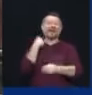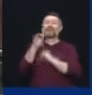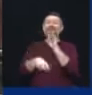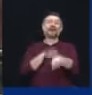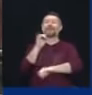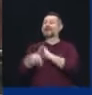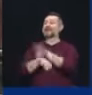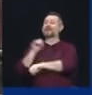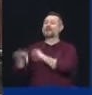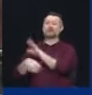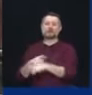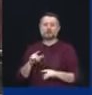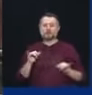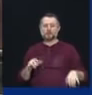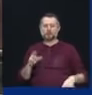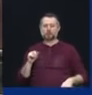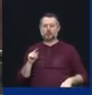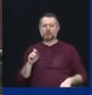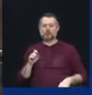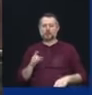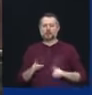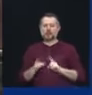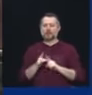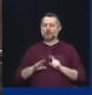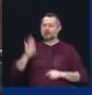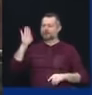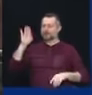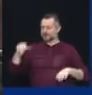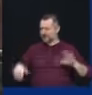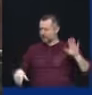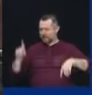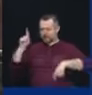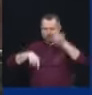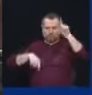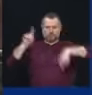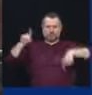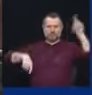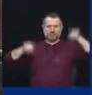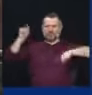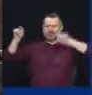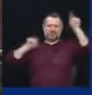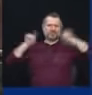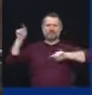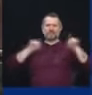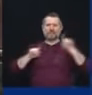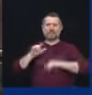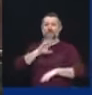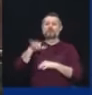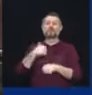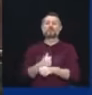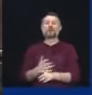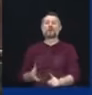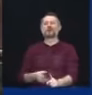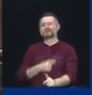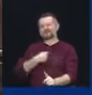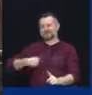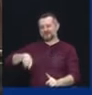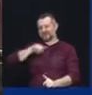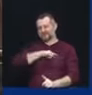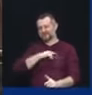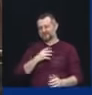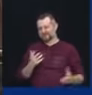of infection. Because it is up to us at the end of the day. It is a matter of